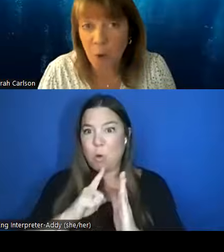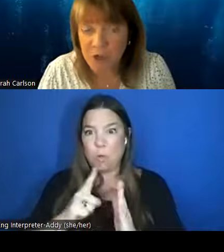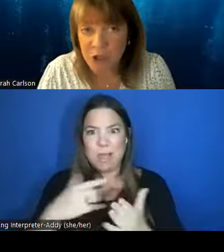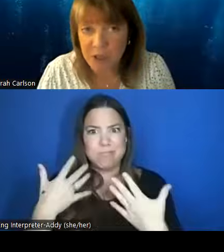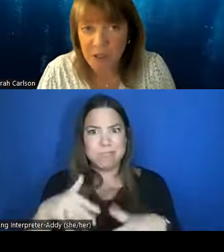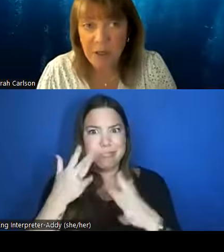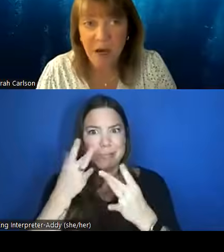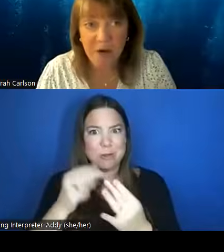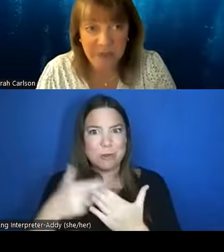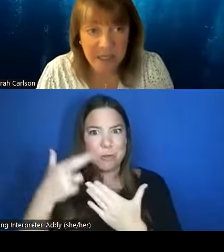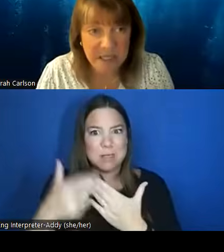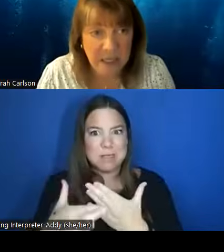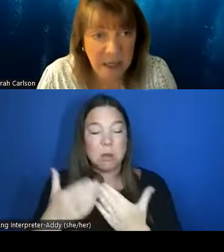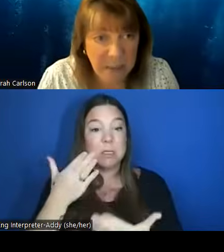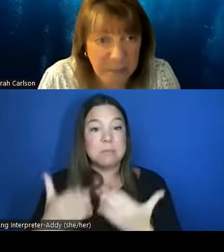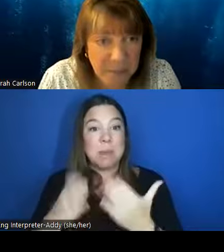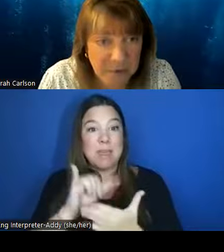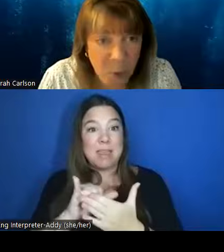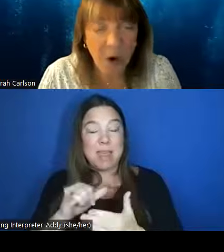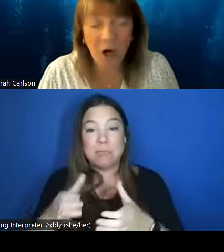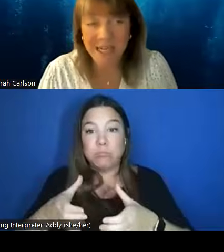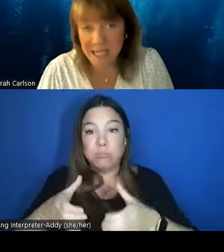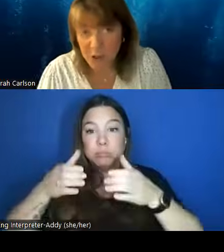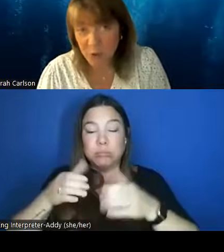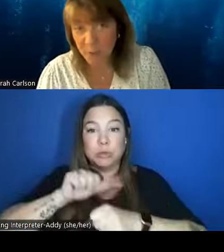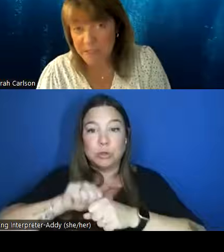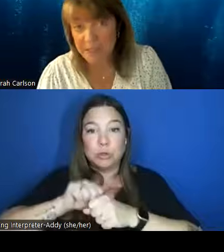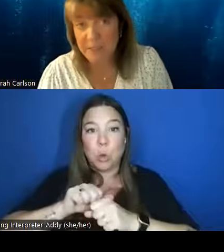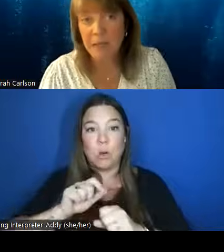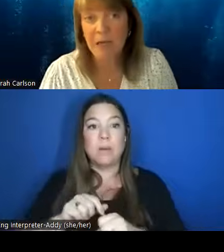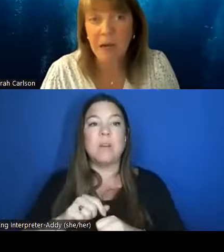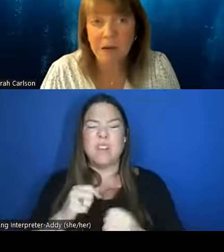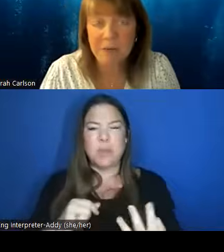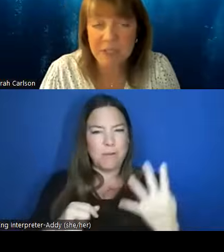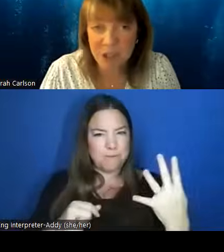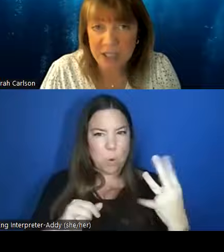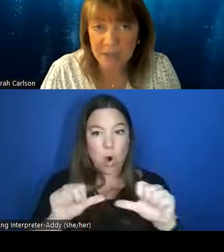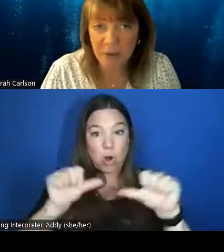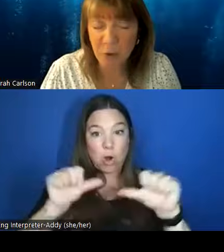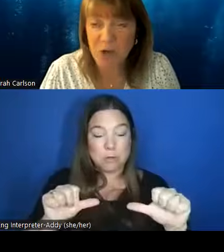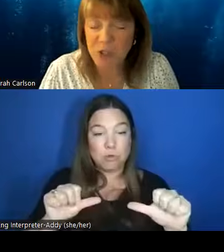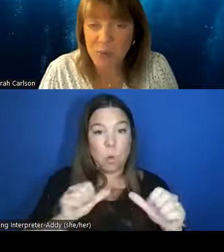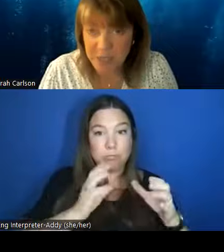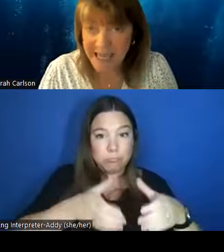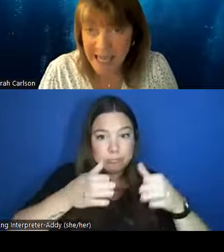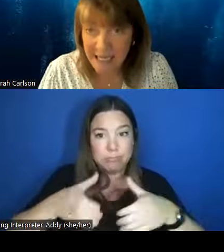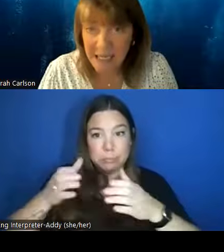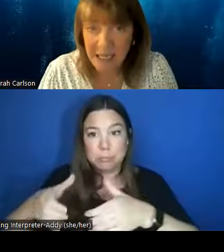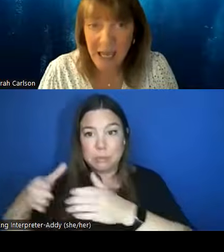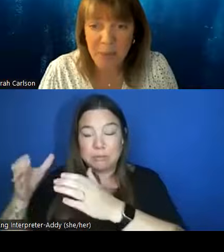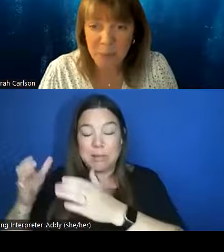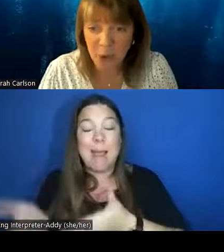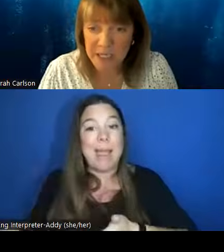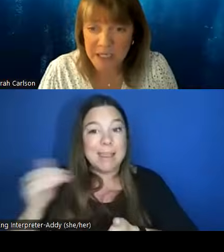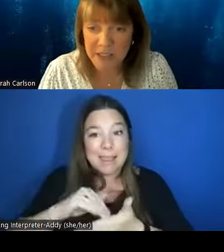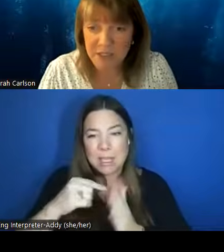an origin of these 4 architectural pieces, suggested that their origin was again